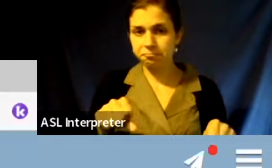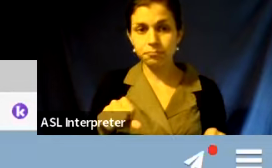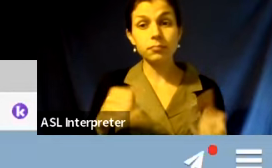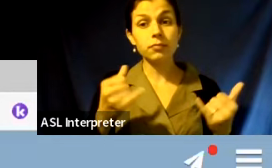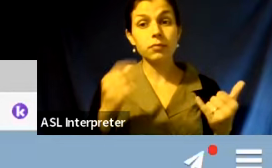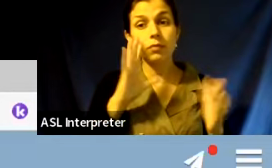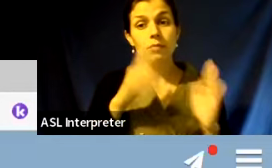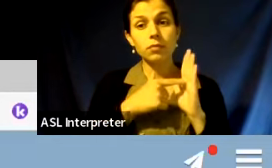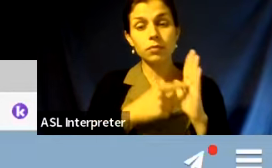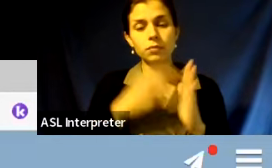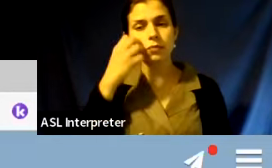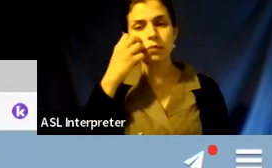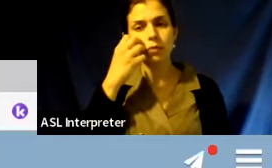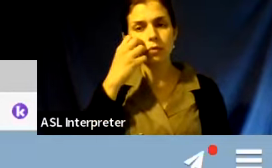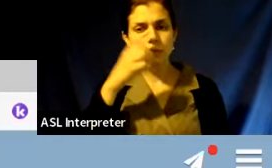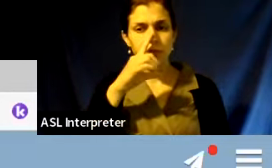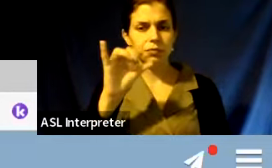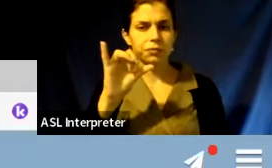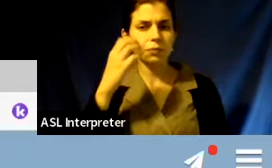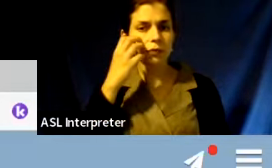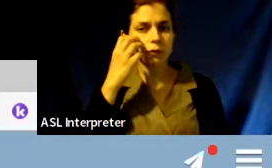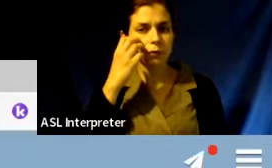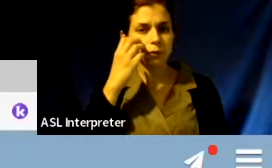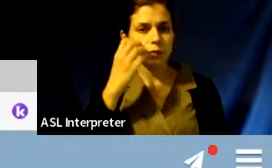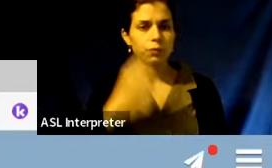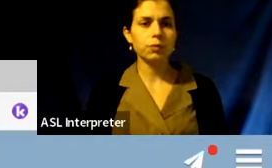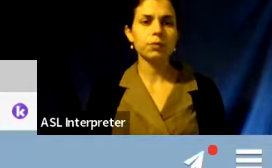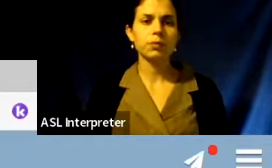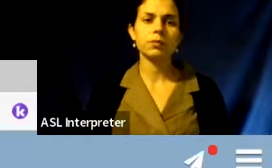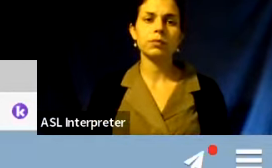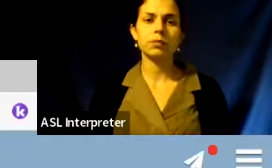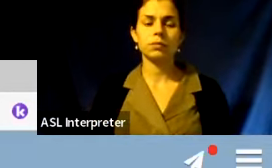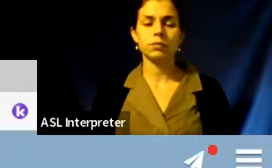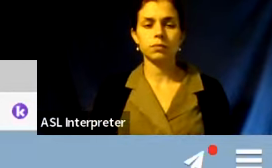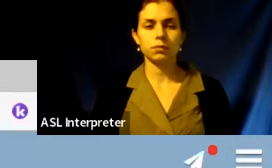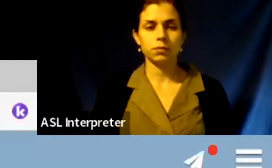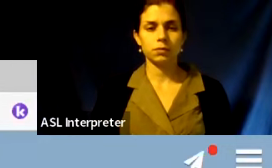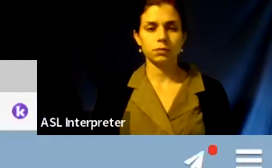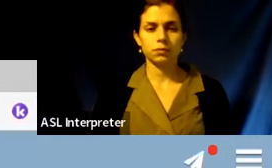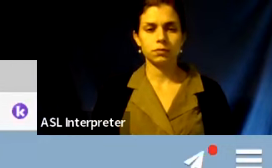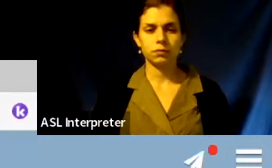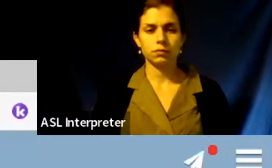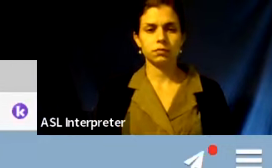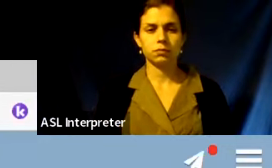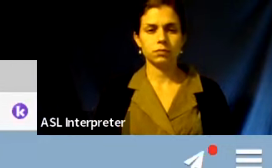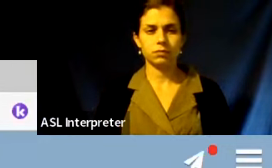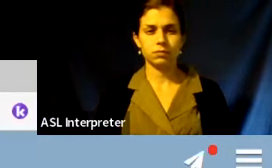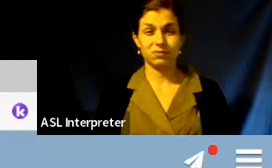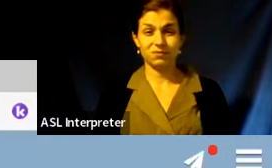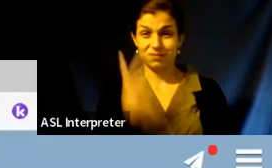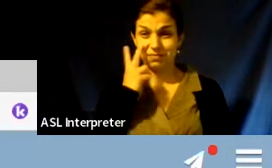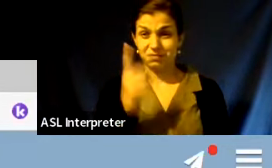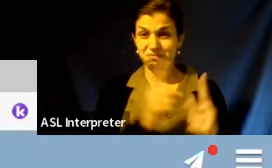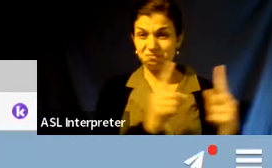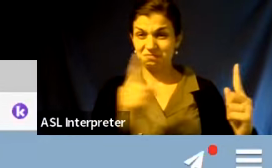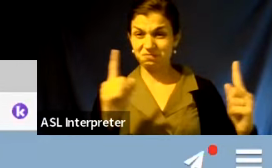of Skyward. Its dimensions, as you see on your screen, are not a typical dimensions for a mobile